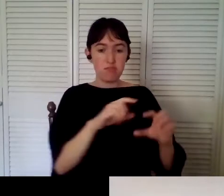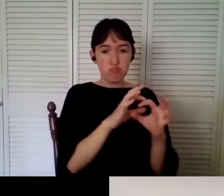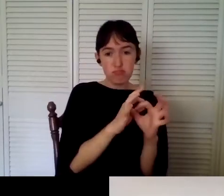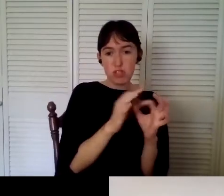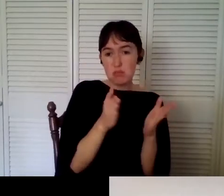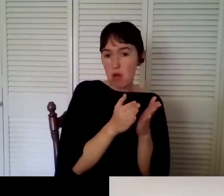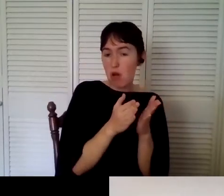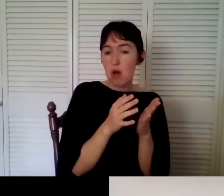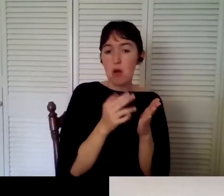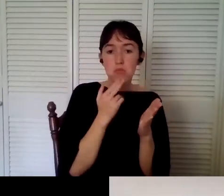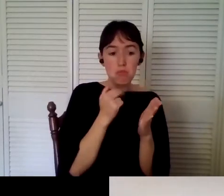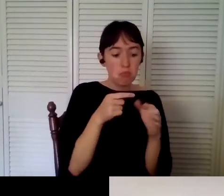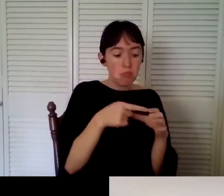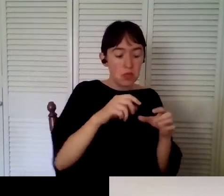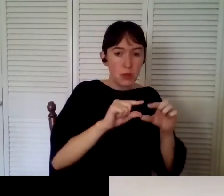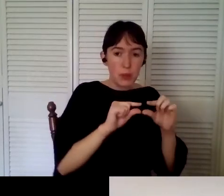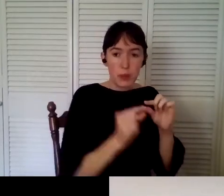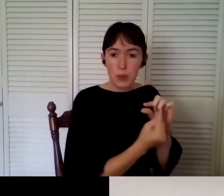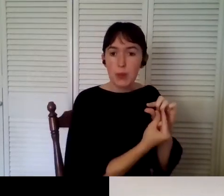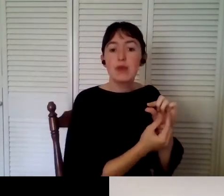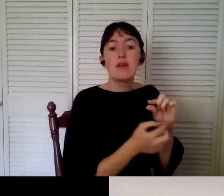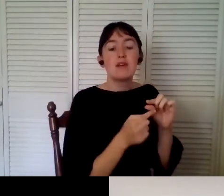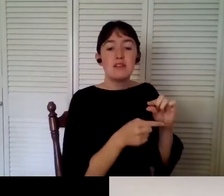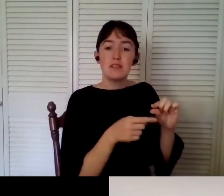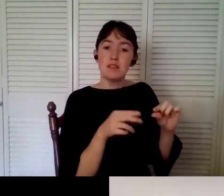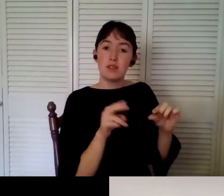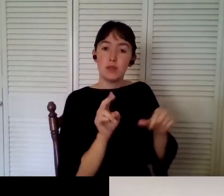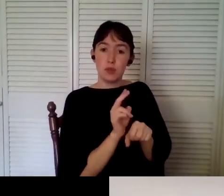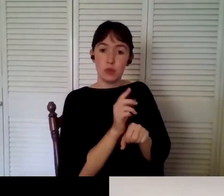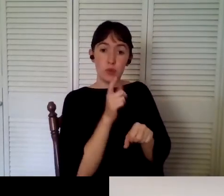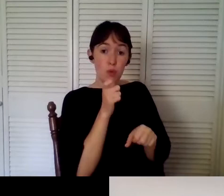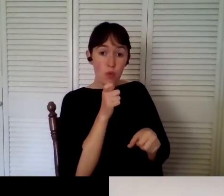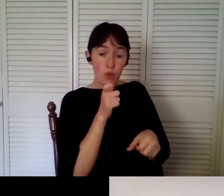household. So there's a kind of a trend to